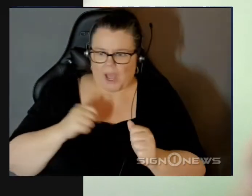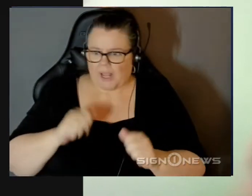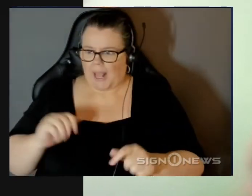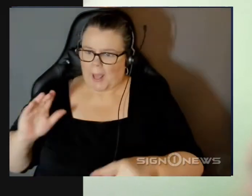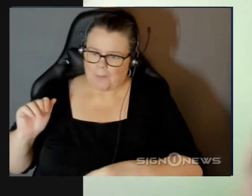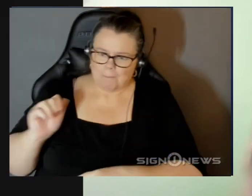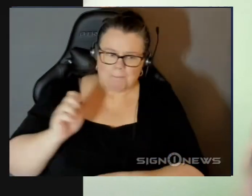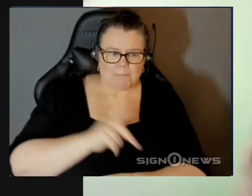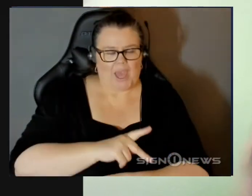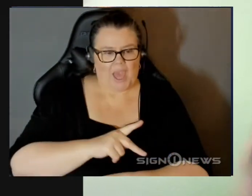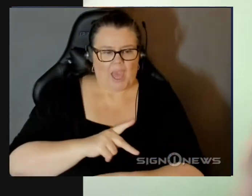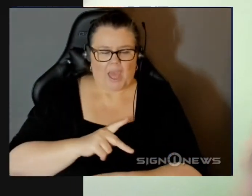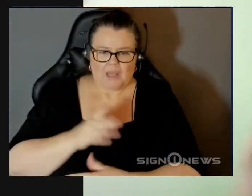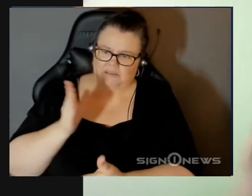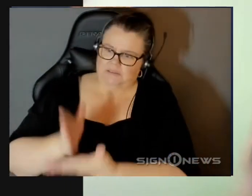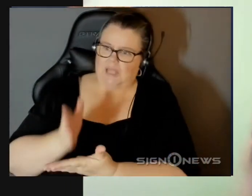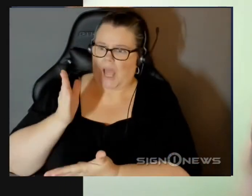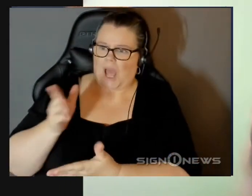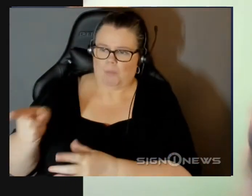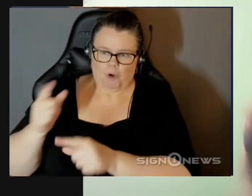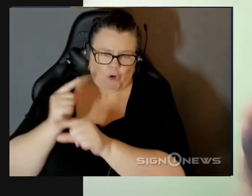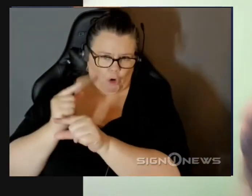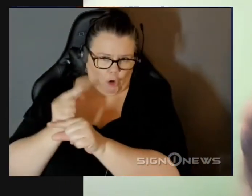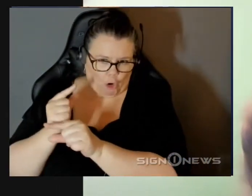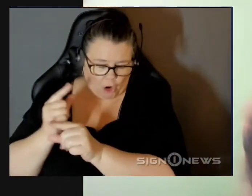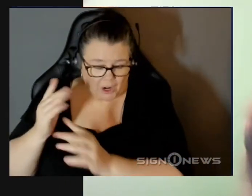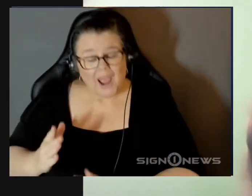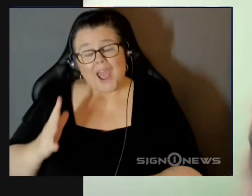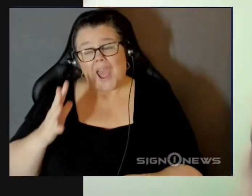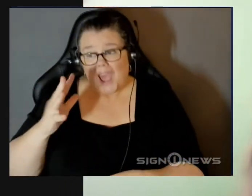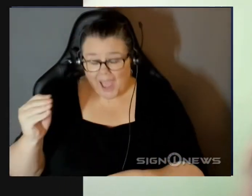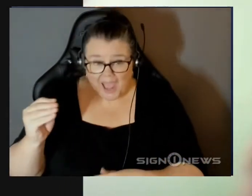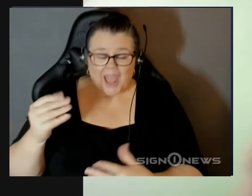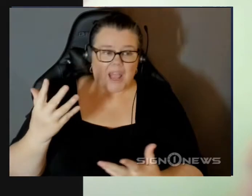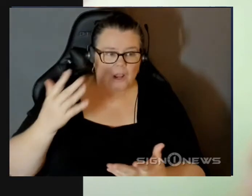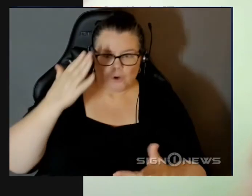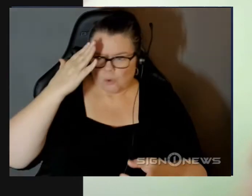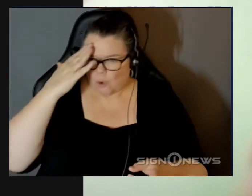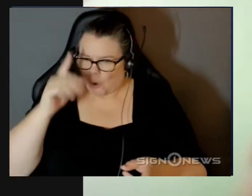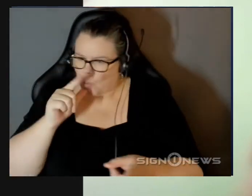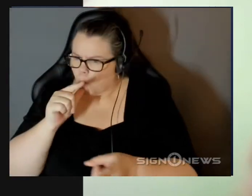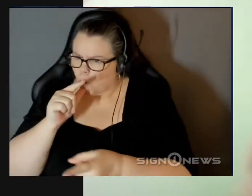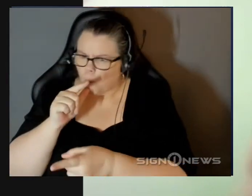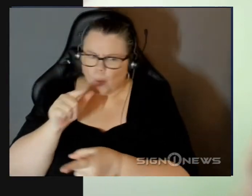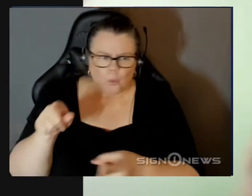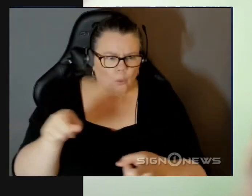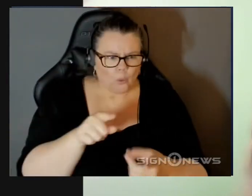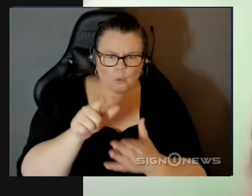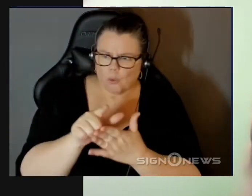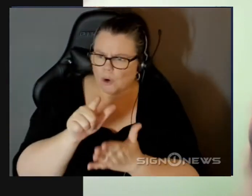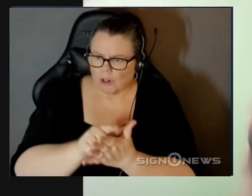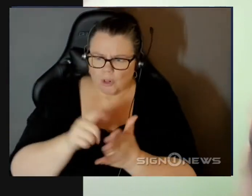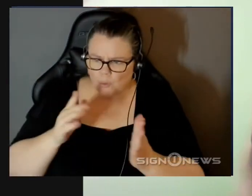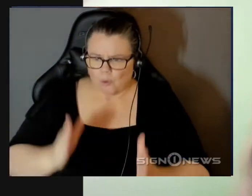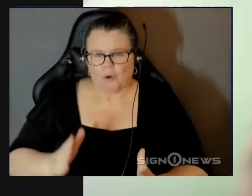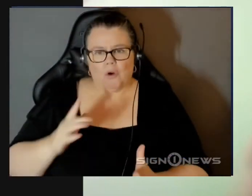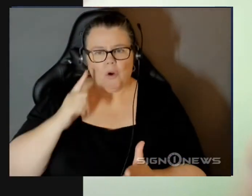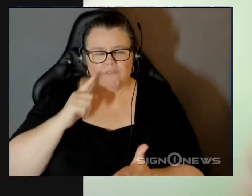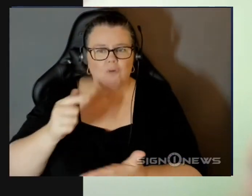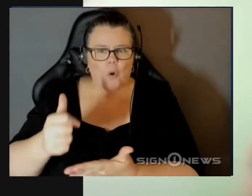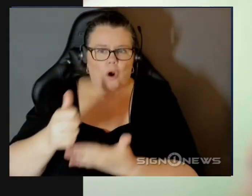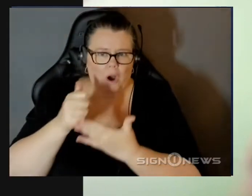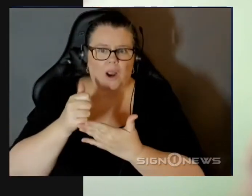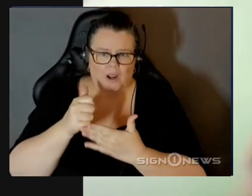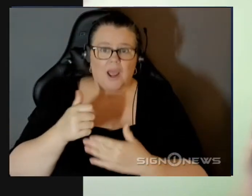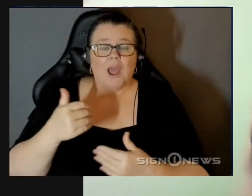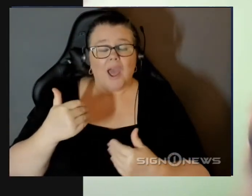finding attorneys who are willing to provide that kind of representation. I think one resource that's in every state and territory to approach is the